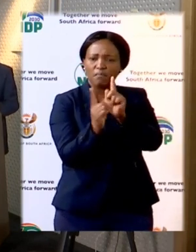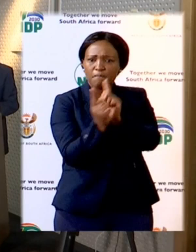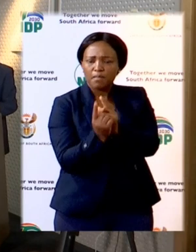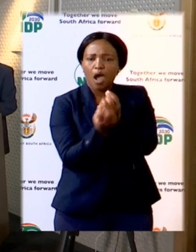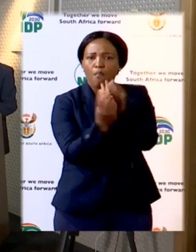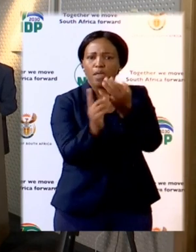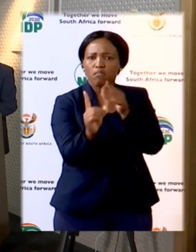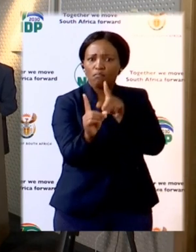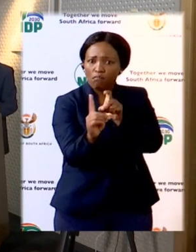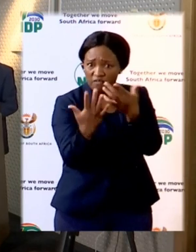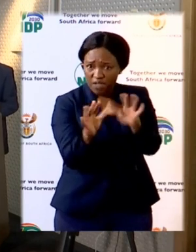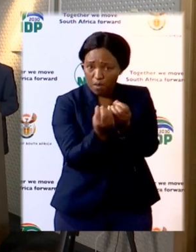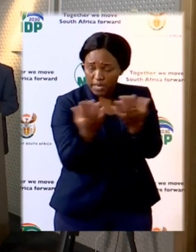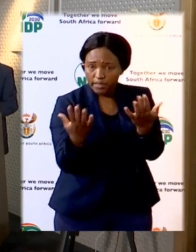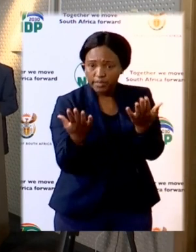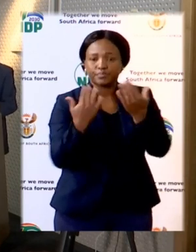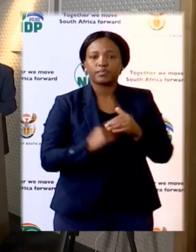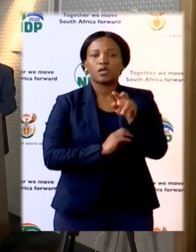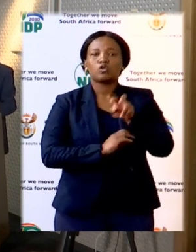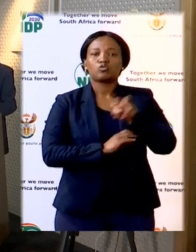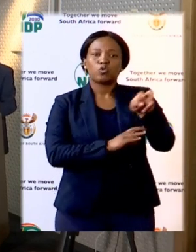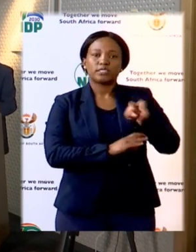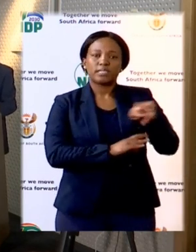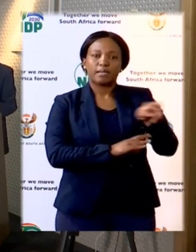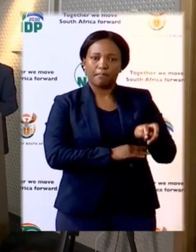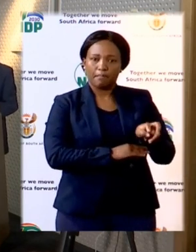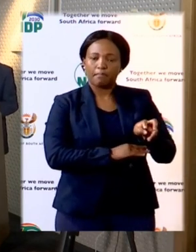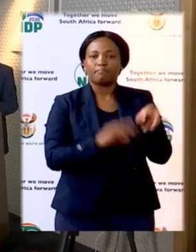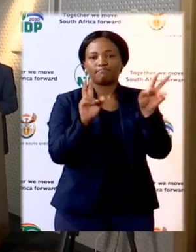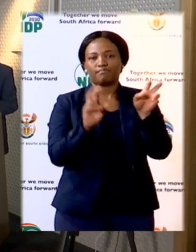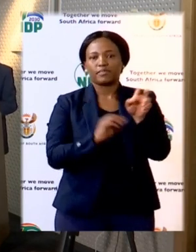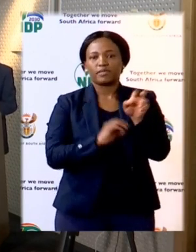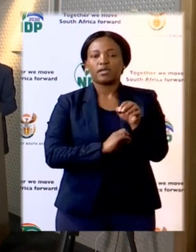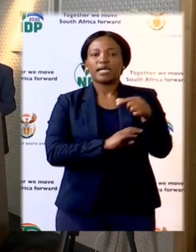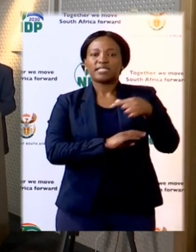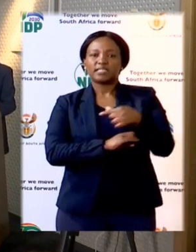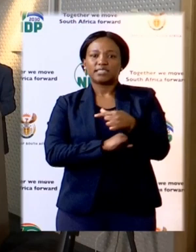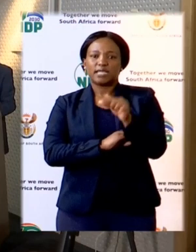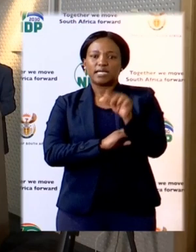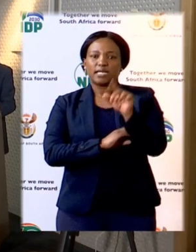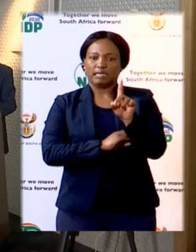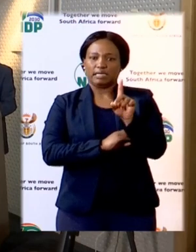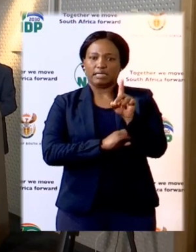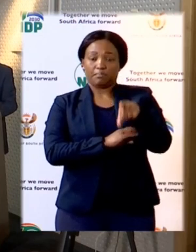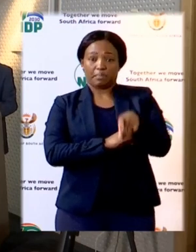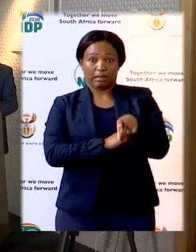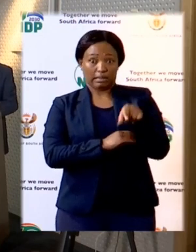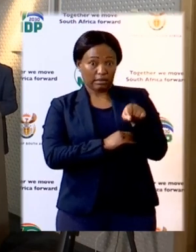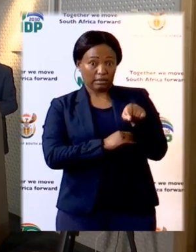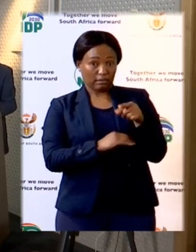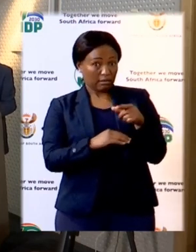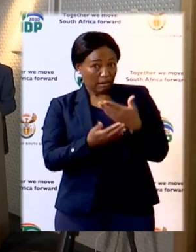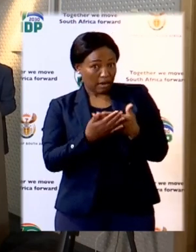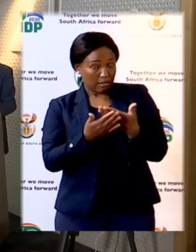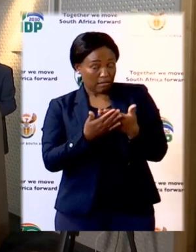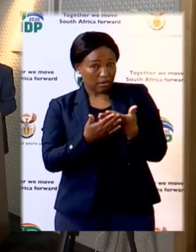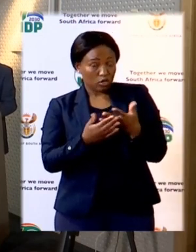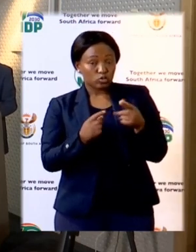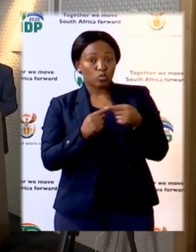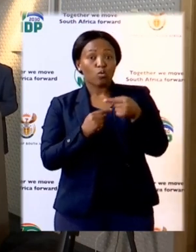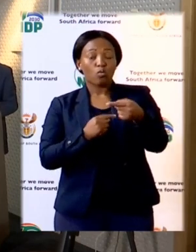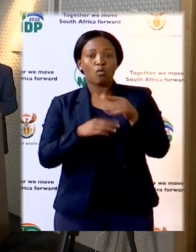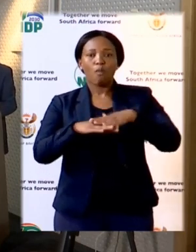Tourism. Given the contribution of tourism to the GDP, are there plans to expand the targeted relief